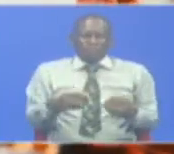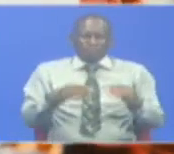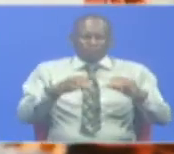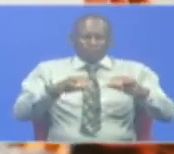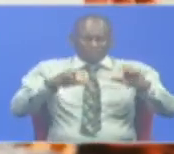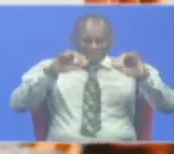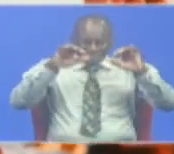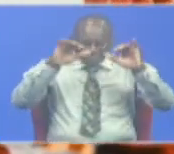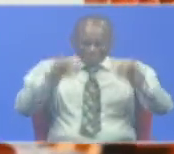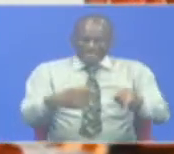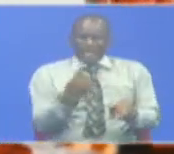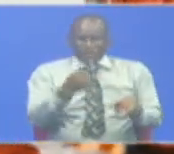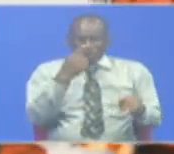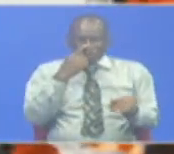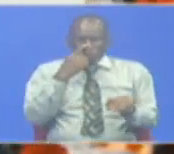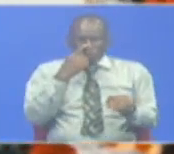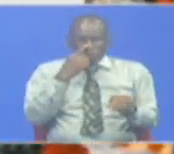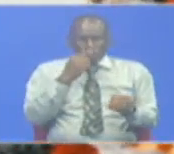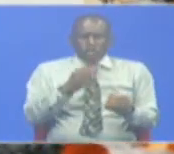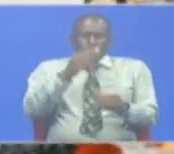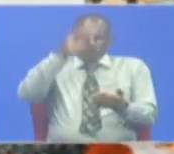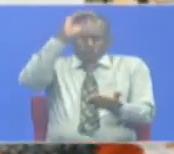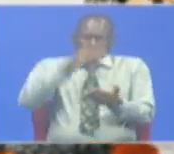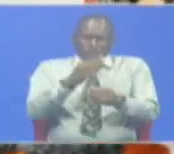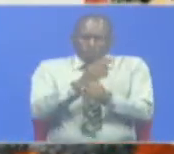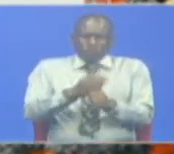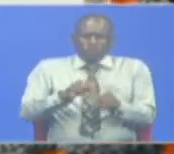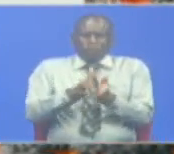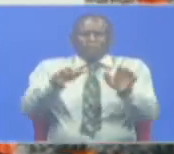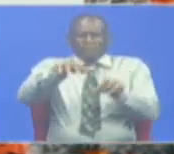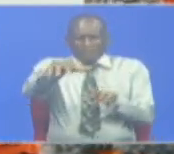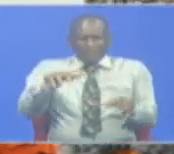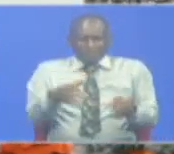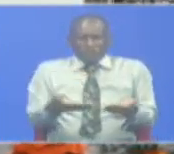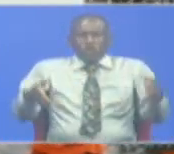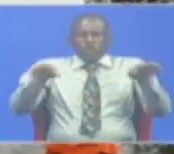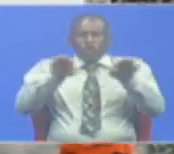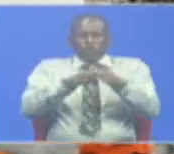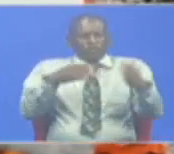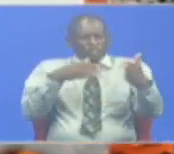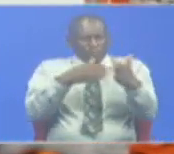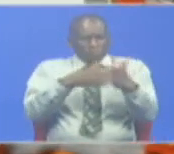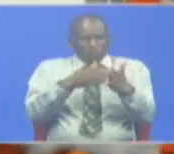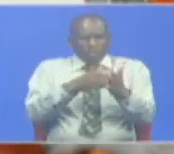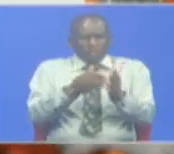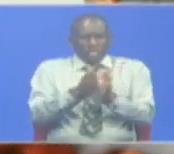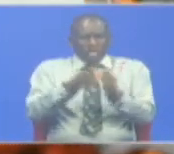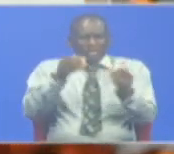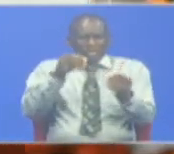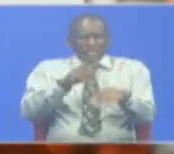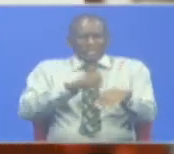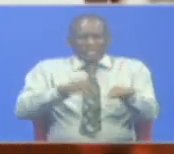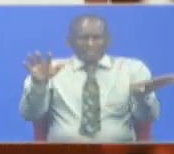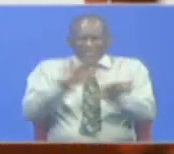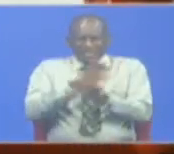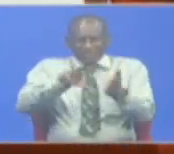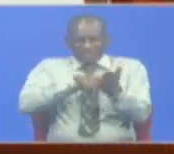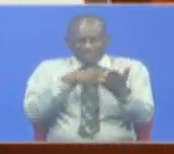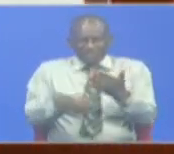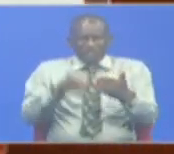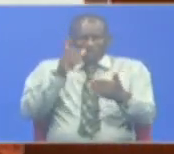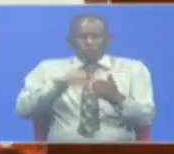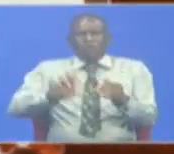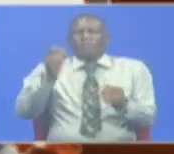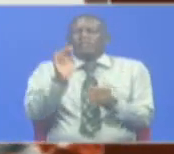home, minimize use of public transport, close the points of entries, borders, and when everything fails, then what President